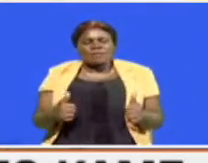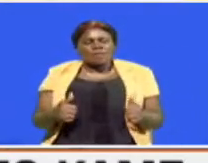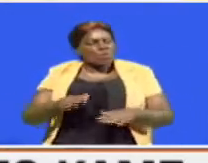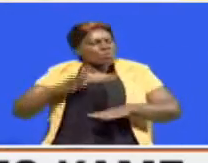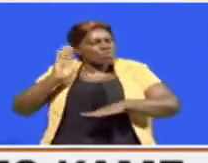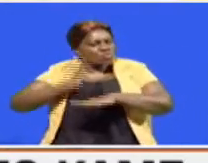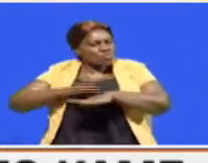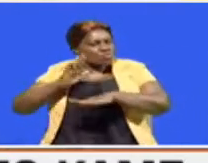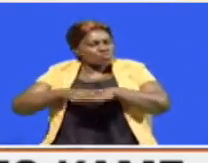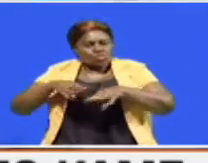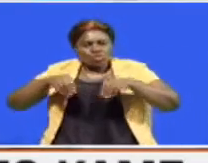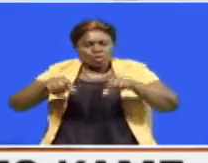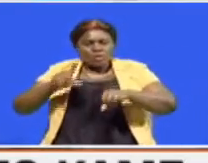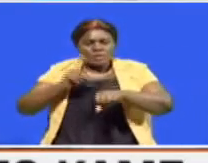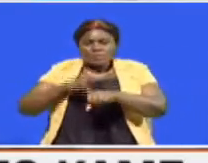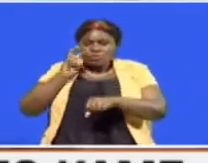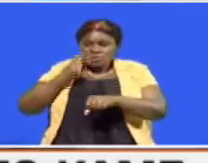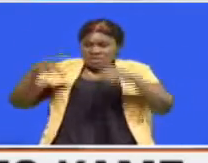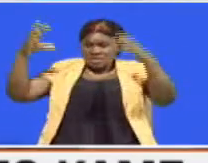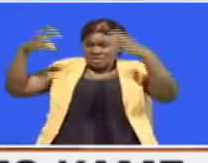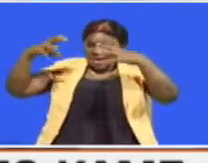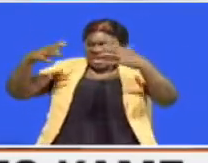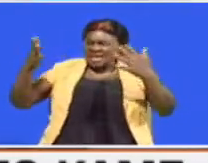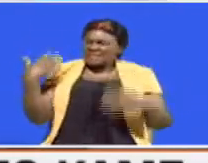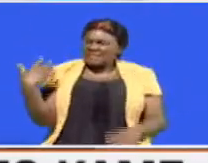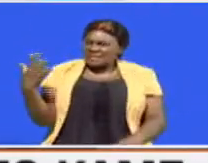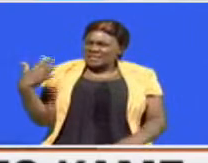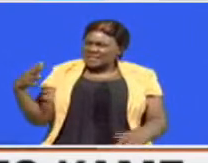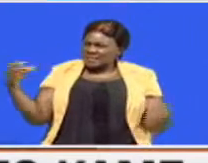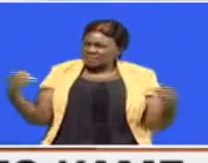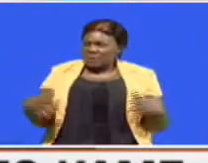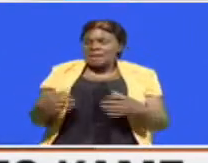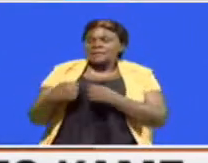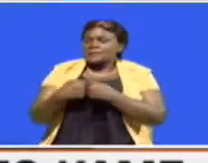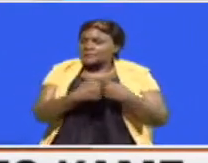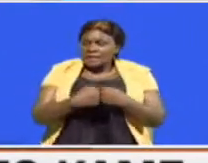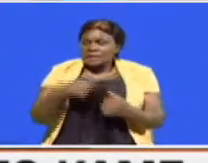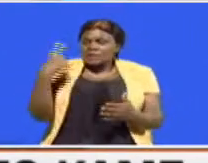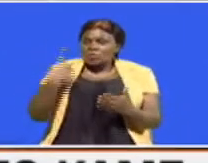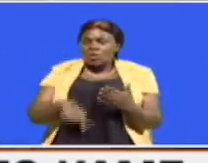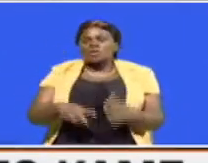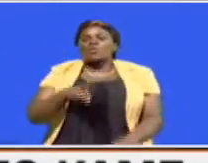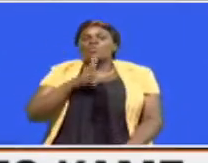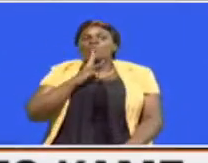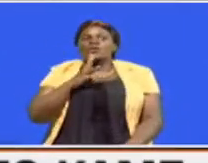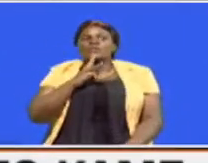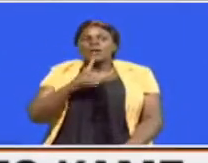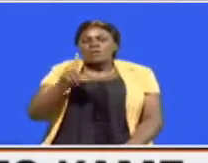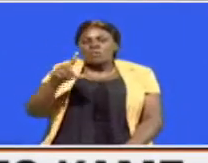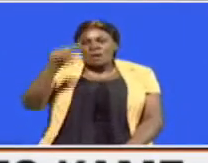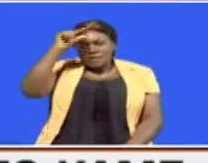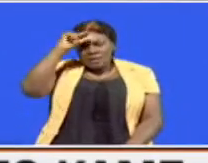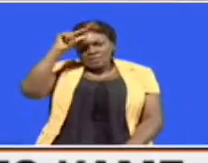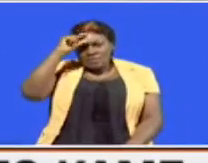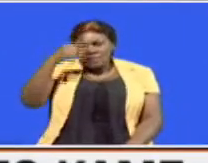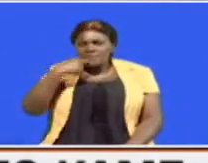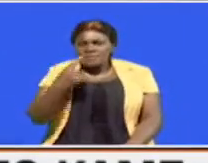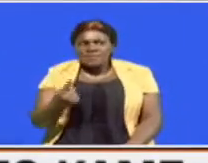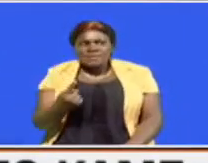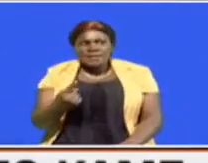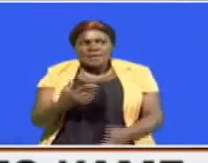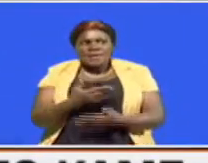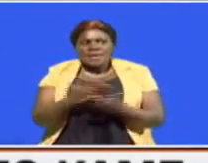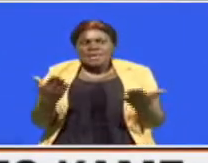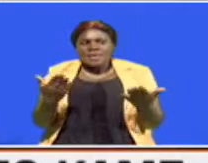fertile. And you see that when it rains, it's all green. Challenge is water. One of the governors made a joke. He said,